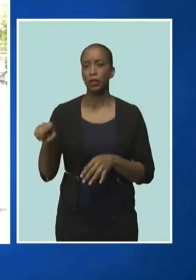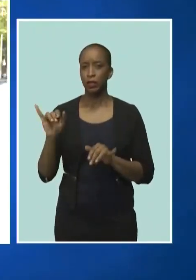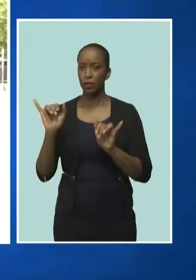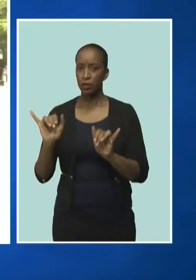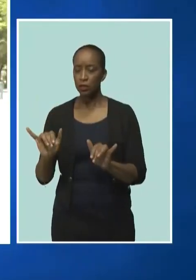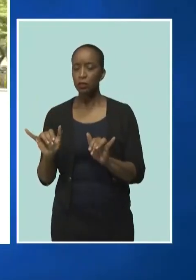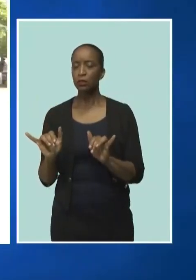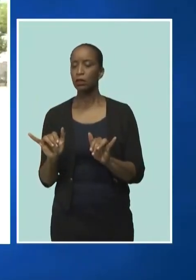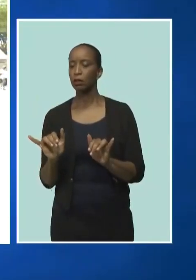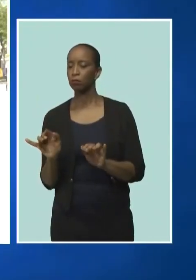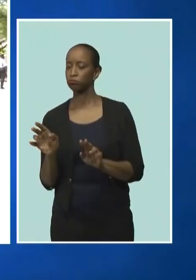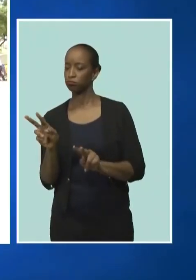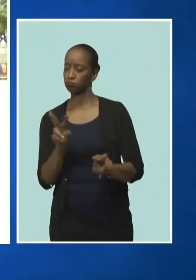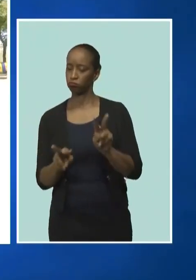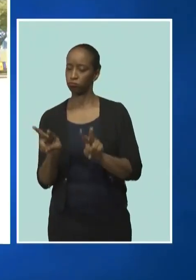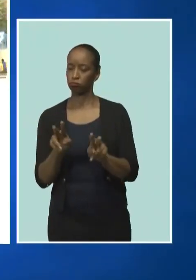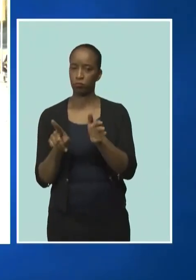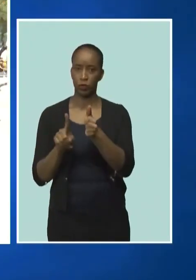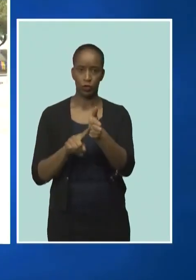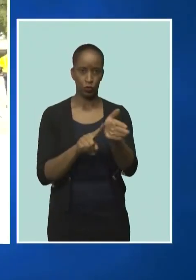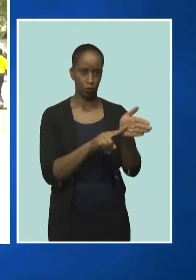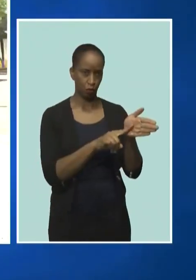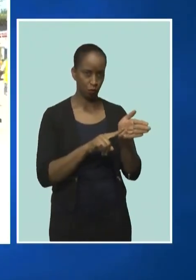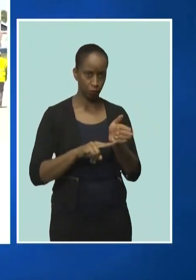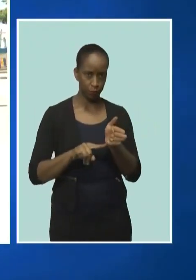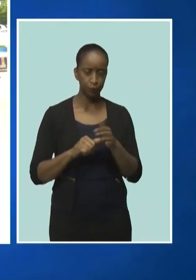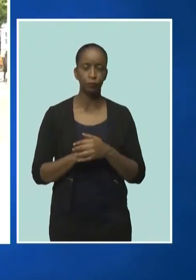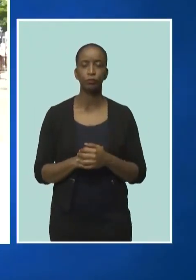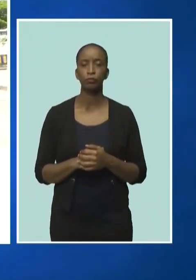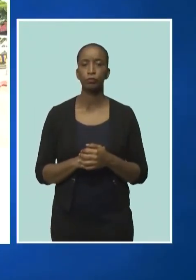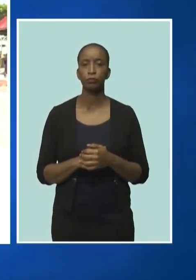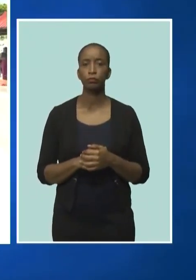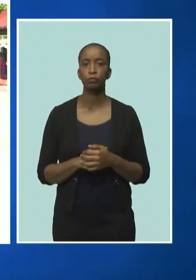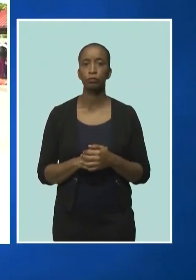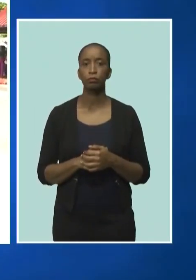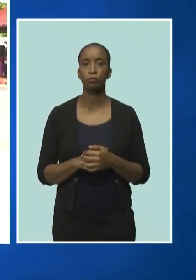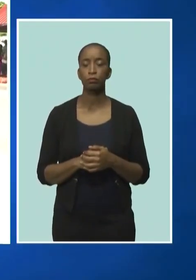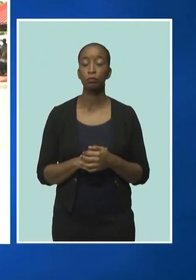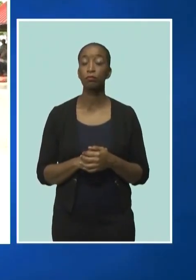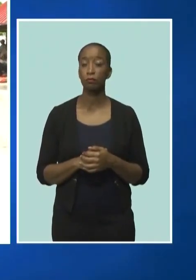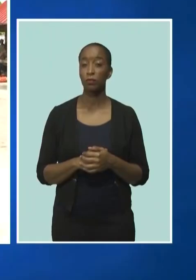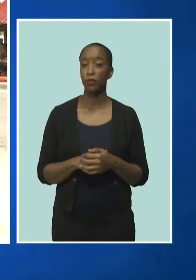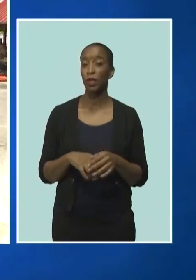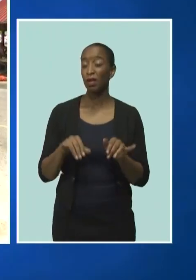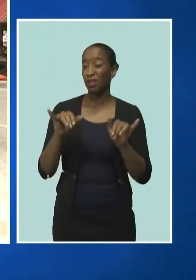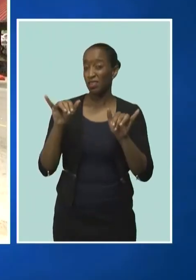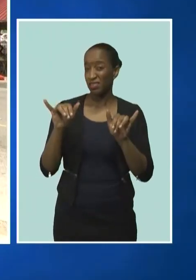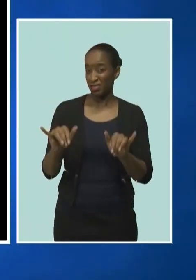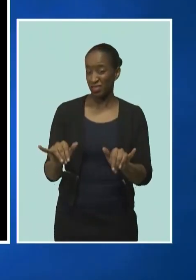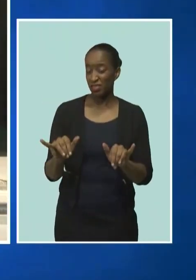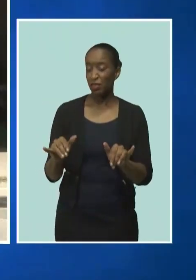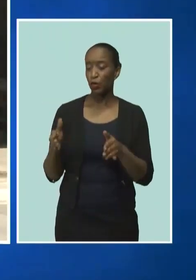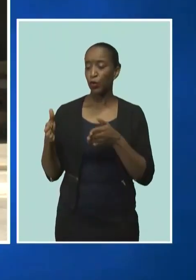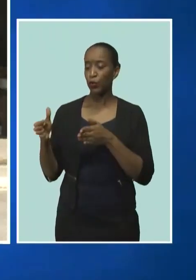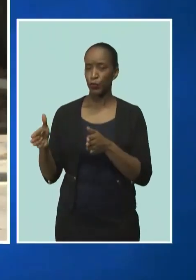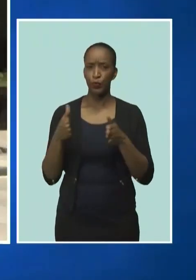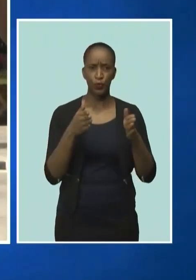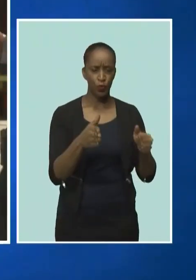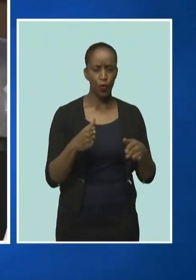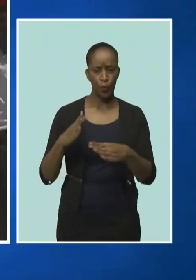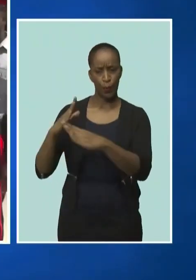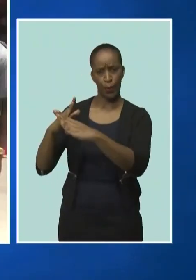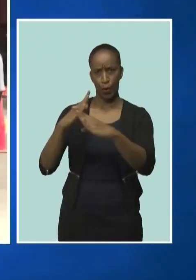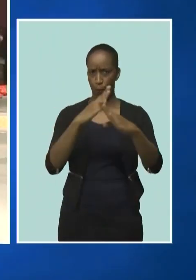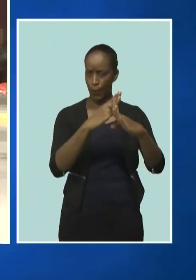as part of the monitoring team. Now, up until news time, there were still some restrictions in and around Bridgetown for pedestrians